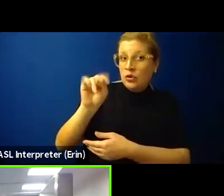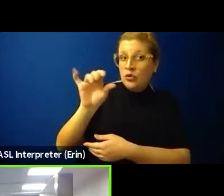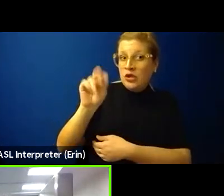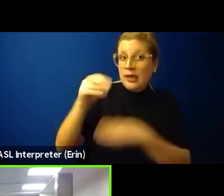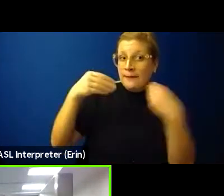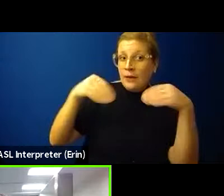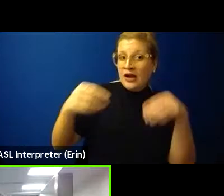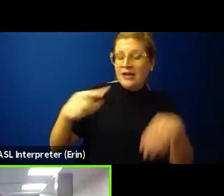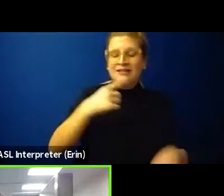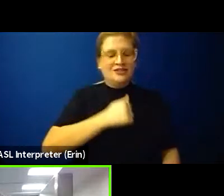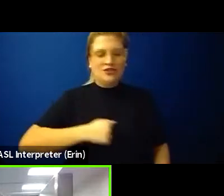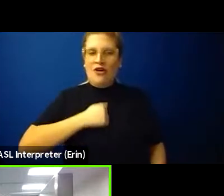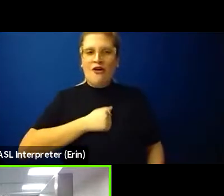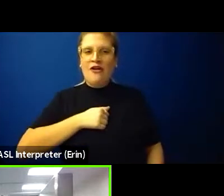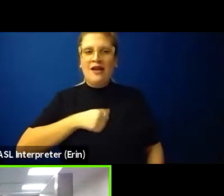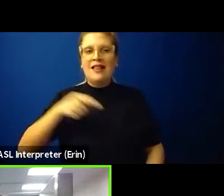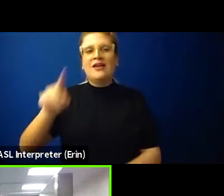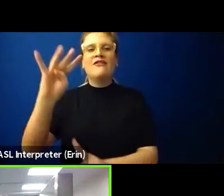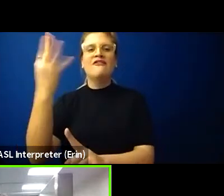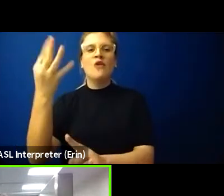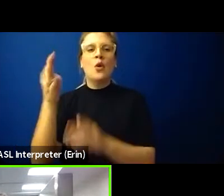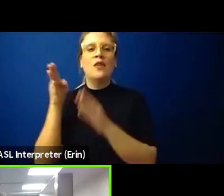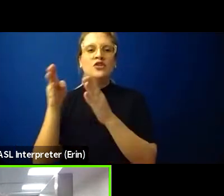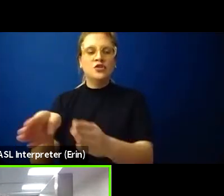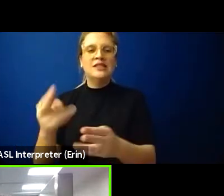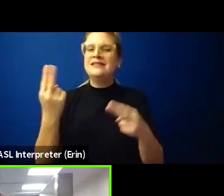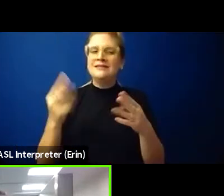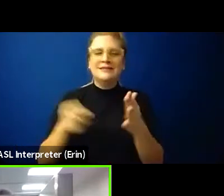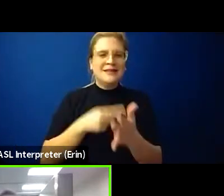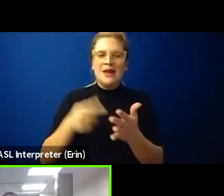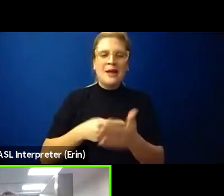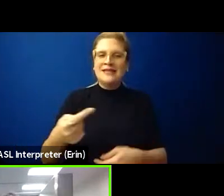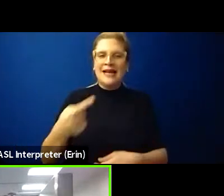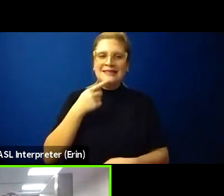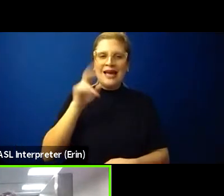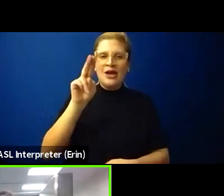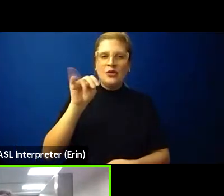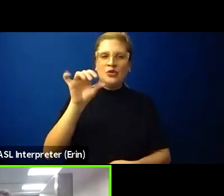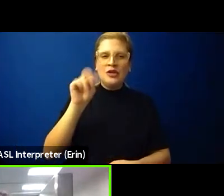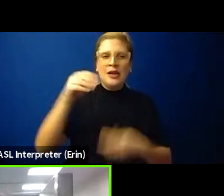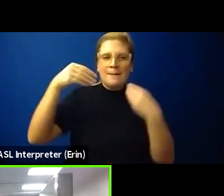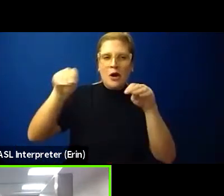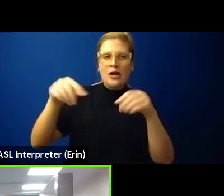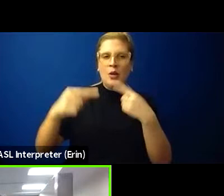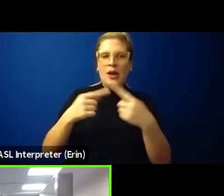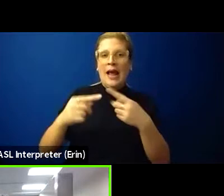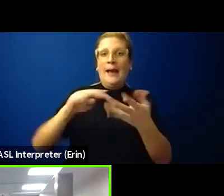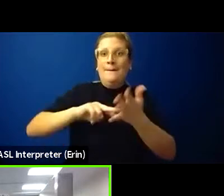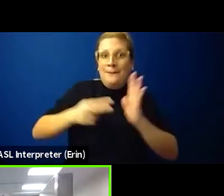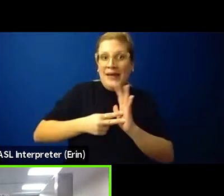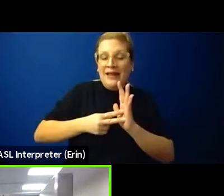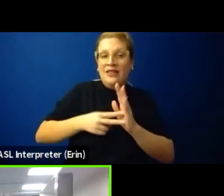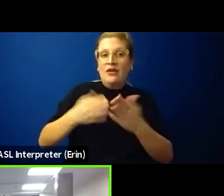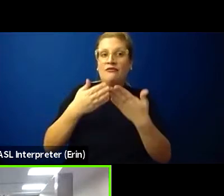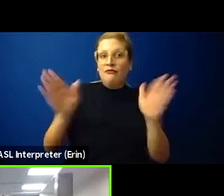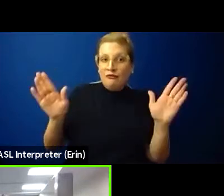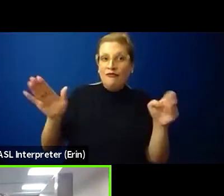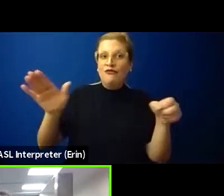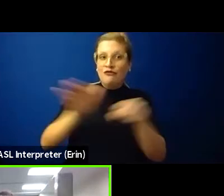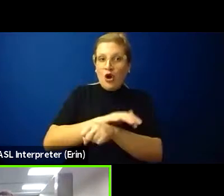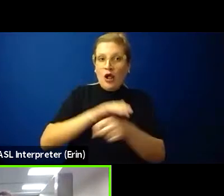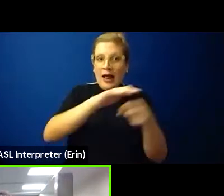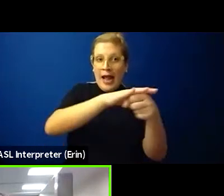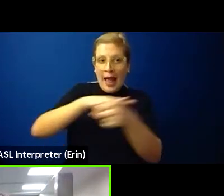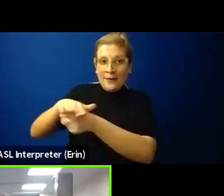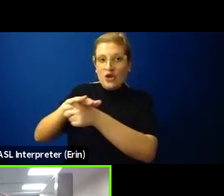sorry. I kind of, I sometimes say Union Market when I'm talking about the entire neighborhood as it's developing. But no,